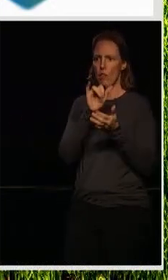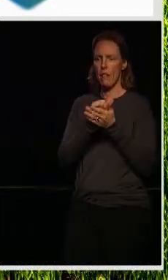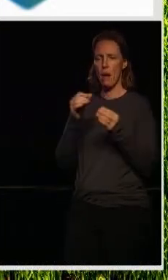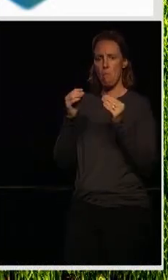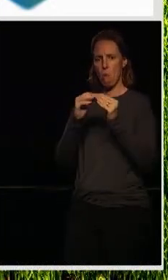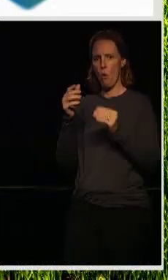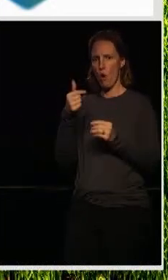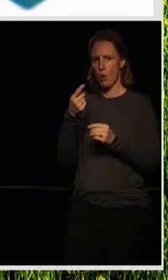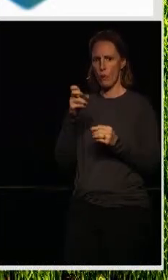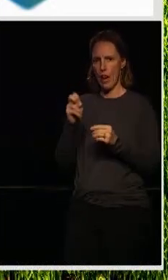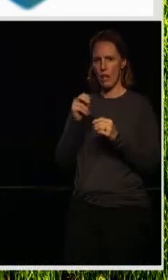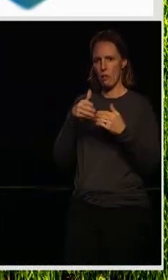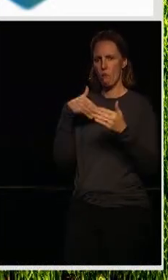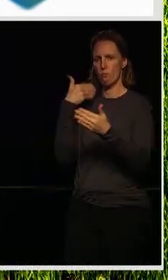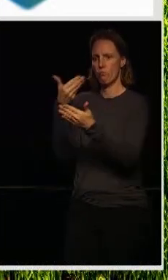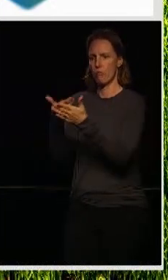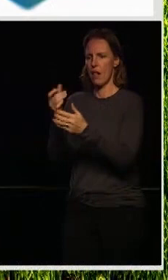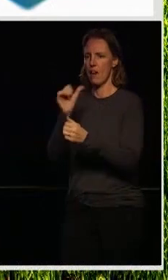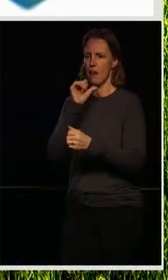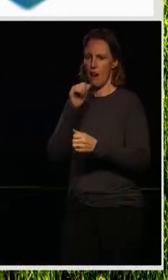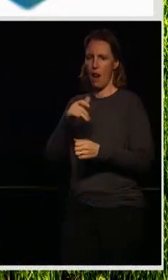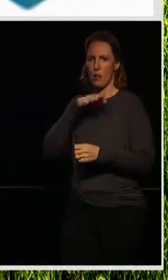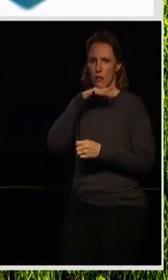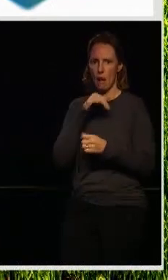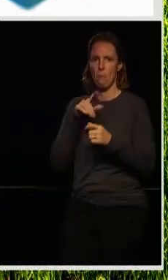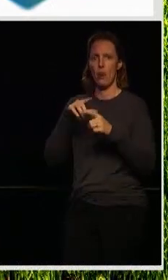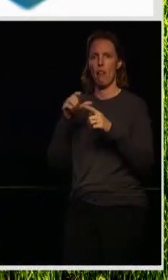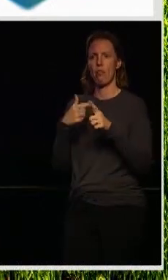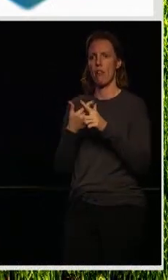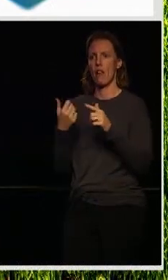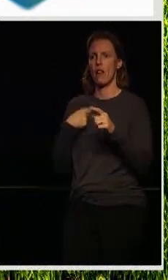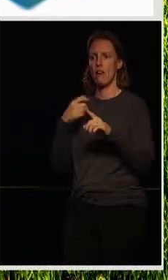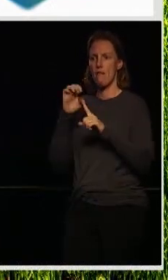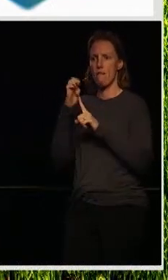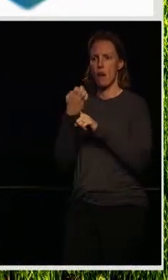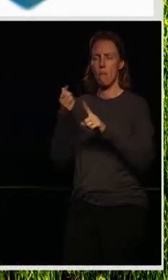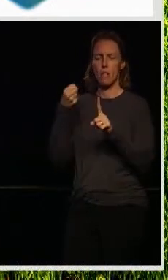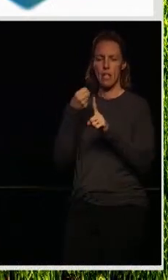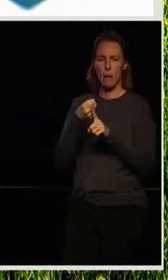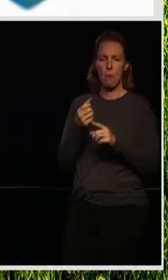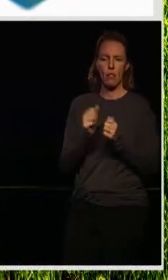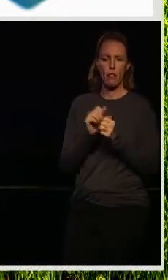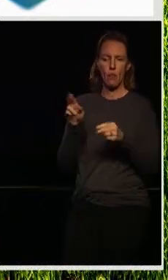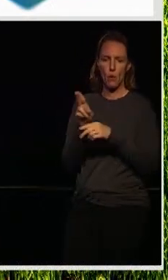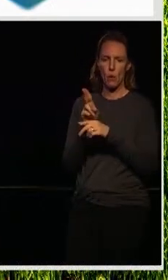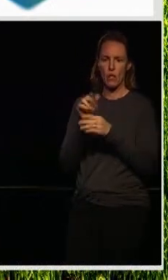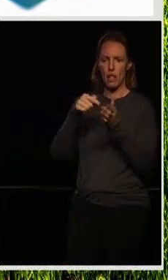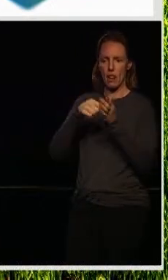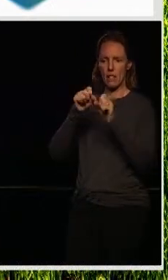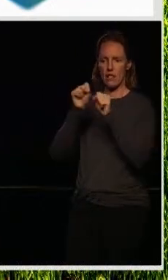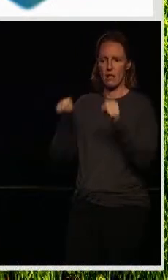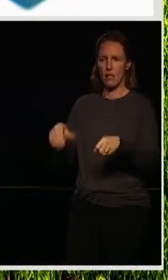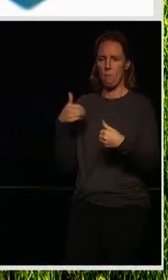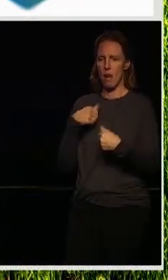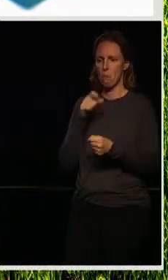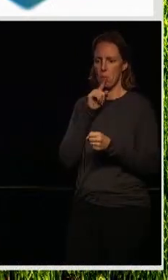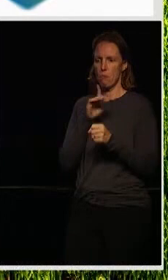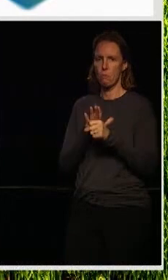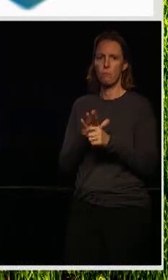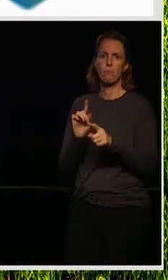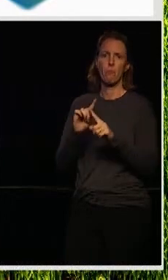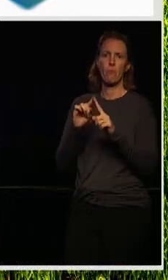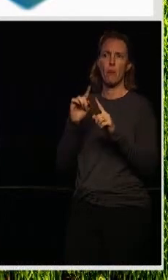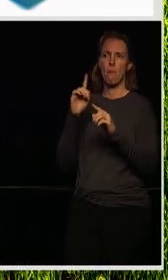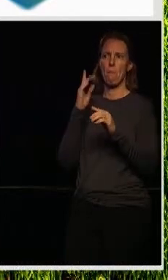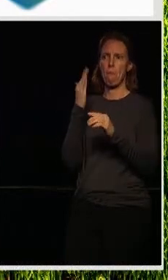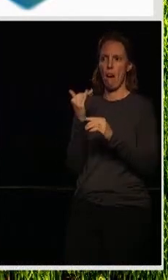chain uncontaminated, the environmental impact of using the Crover system has been validated by the Impact